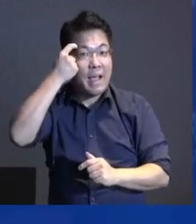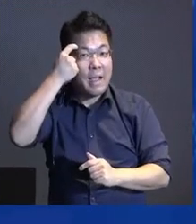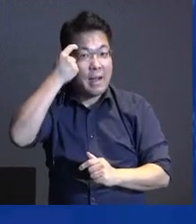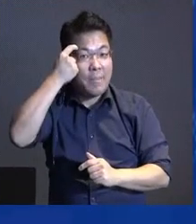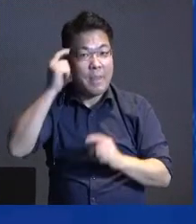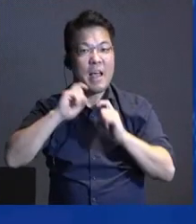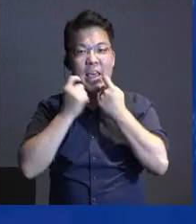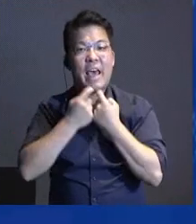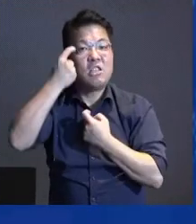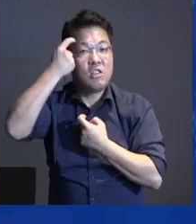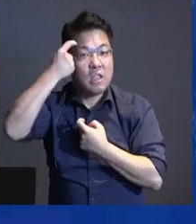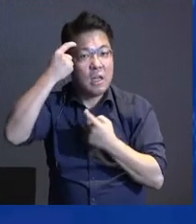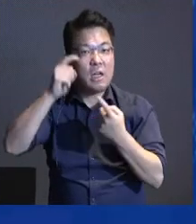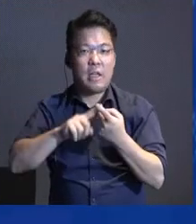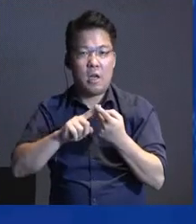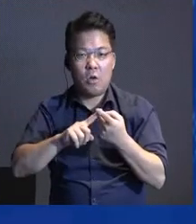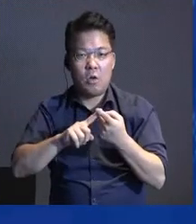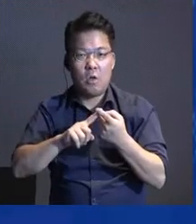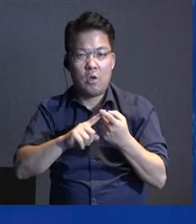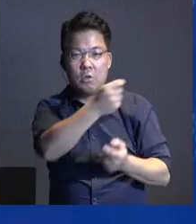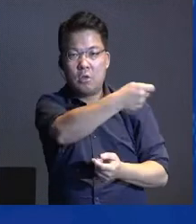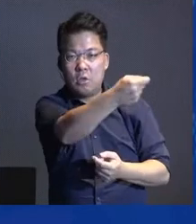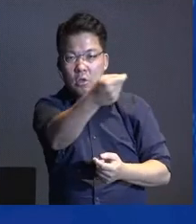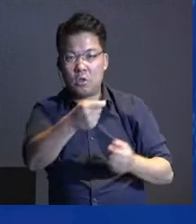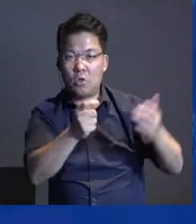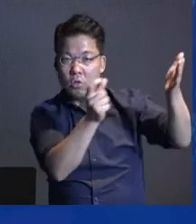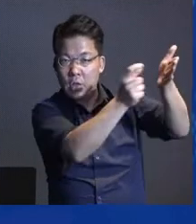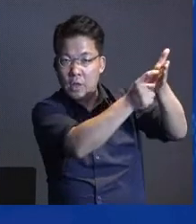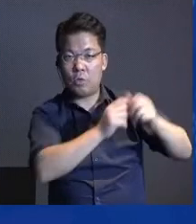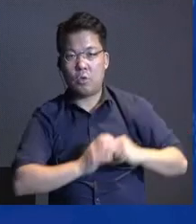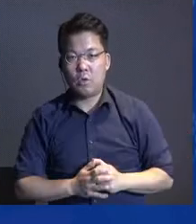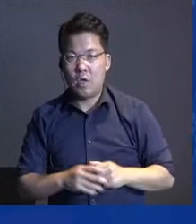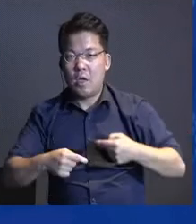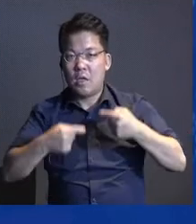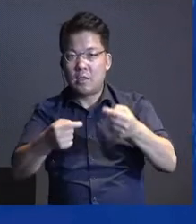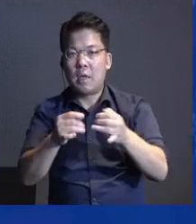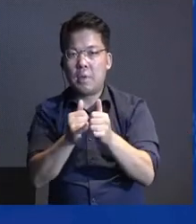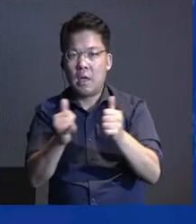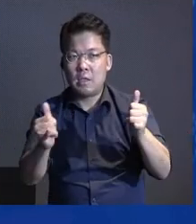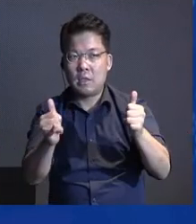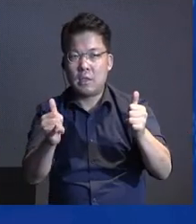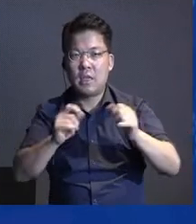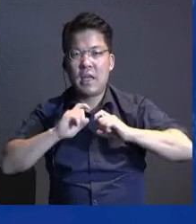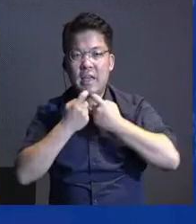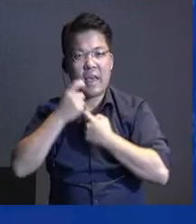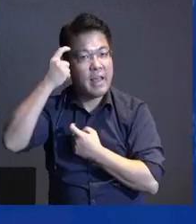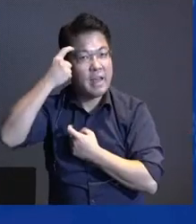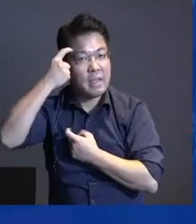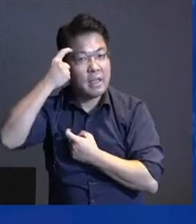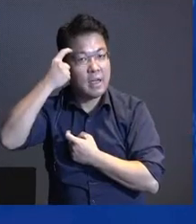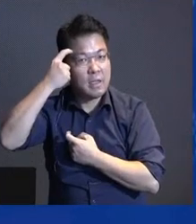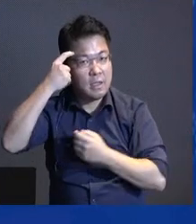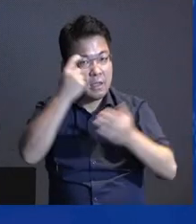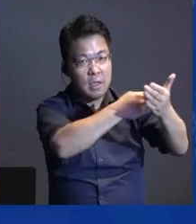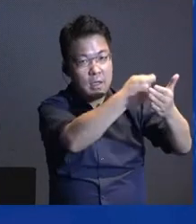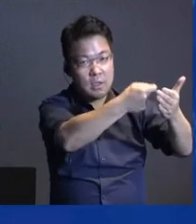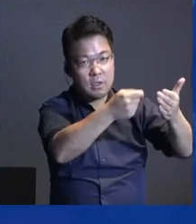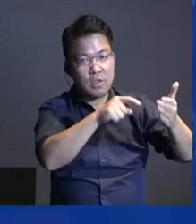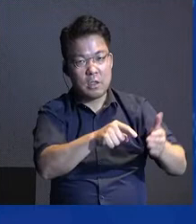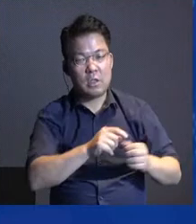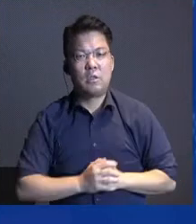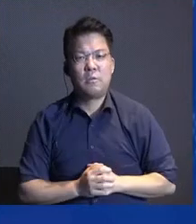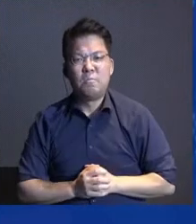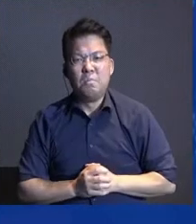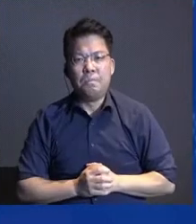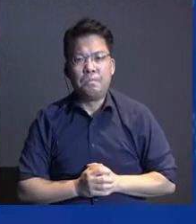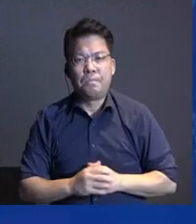visible in public space, older people in kind of all their facets, and also